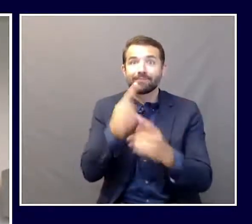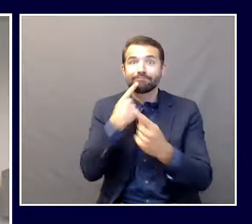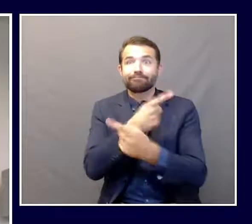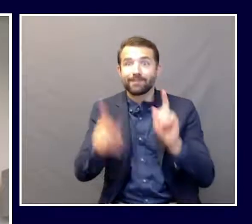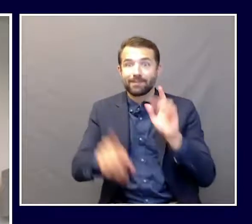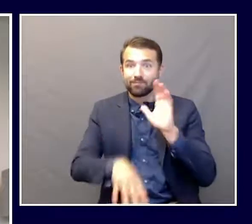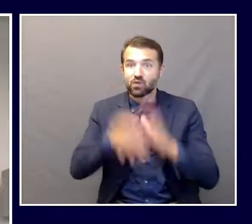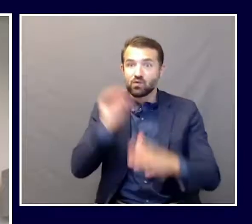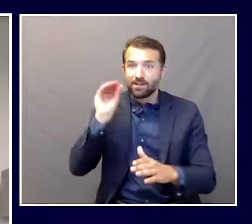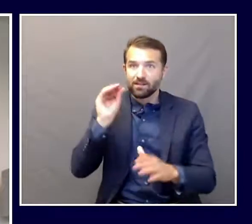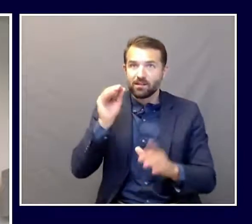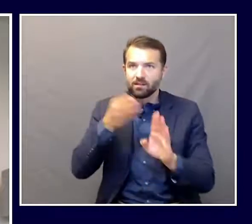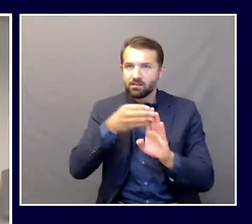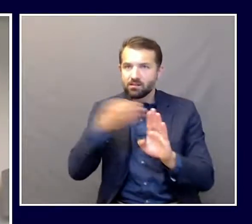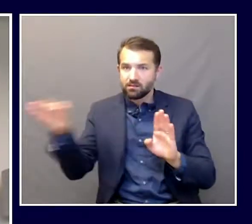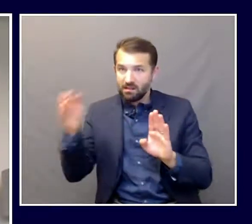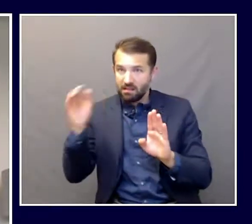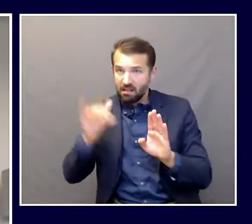it